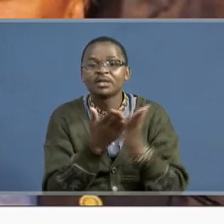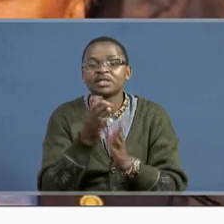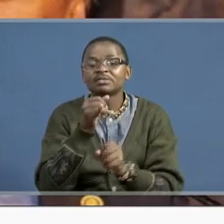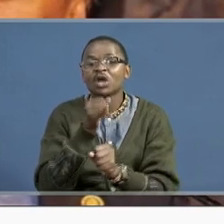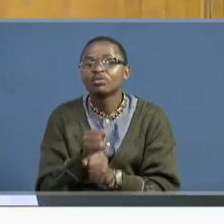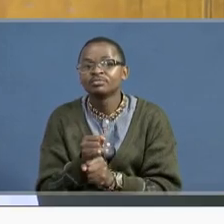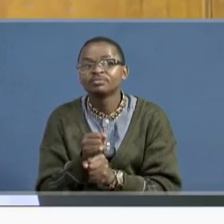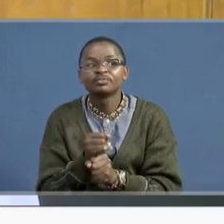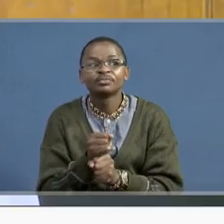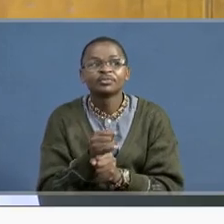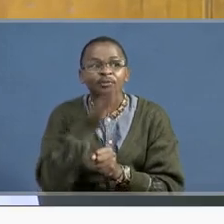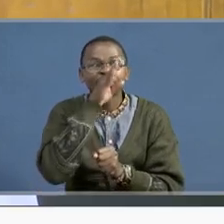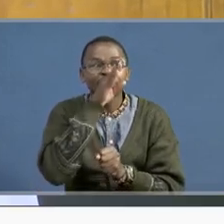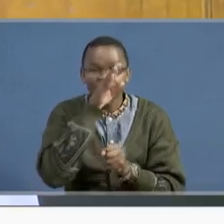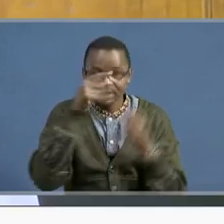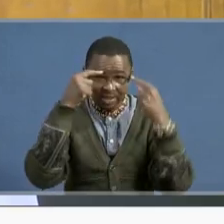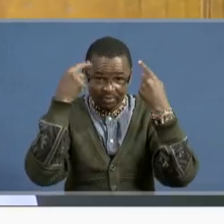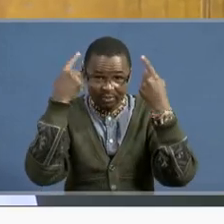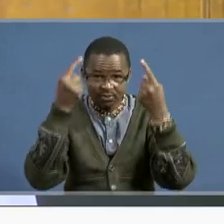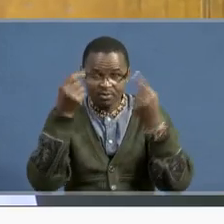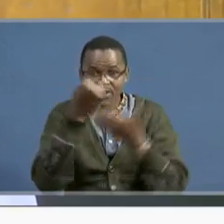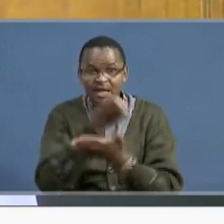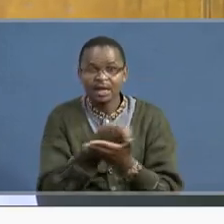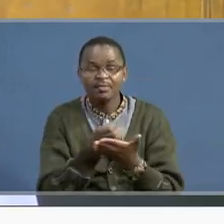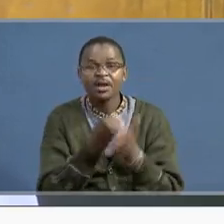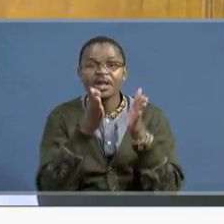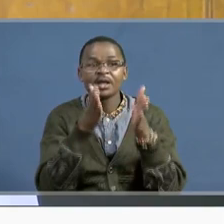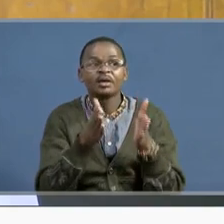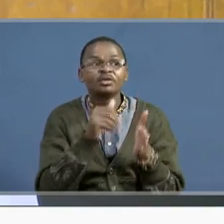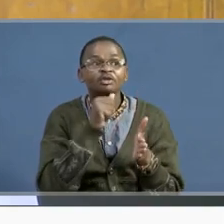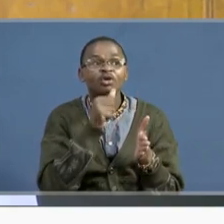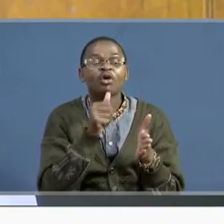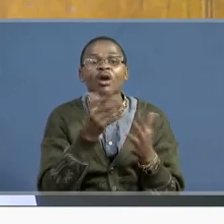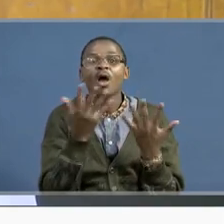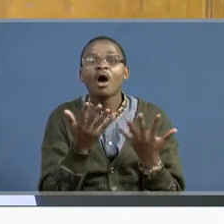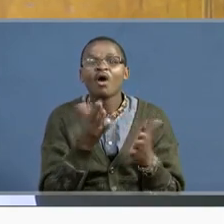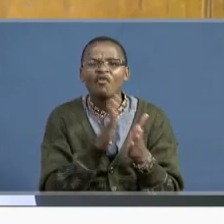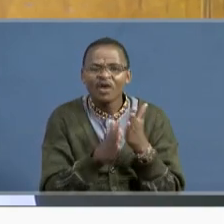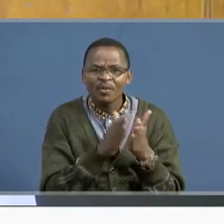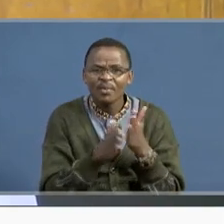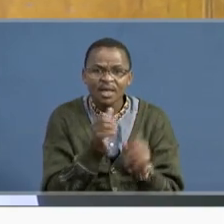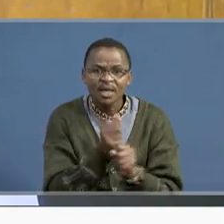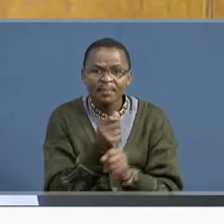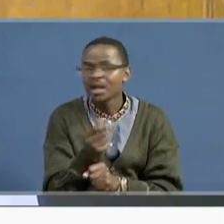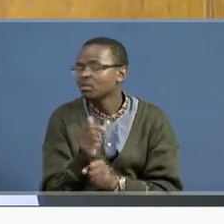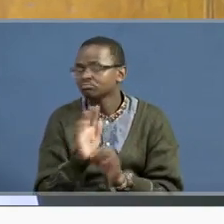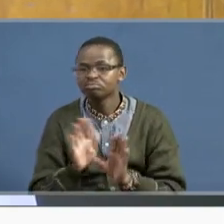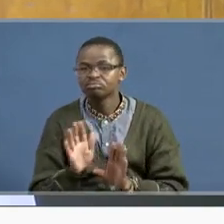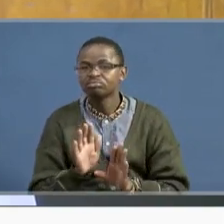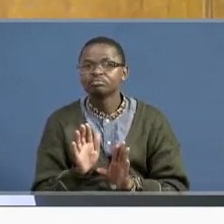job. Being a successful entrepreneur is not how fast you make money.